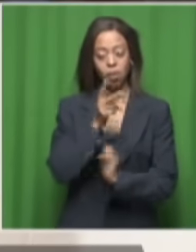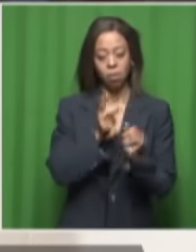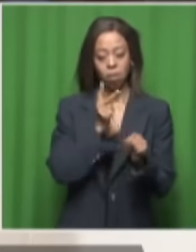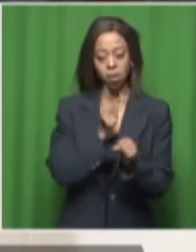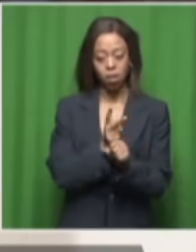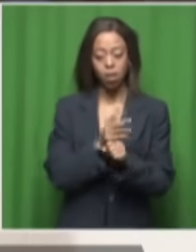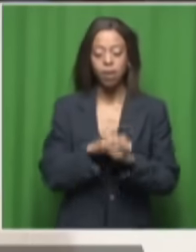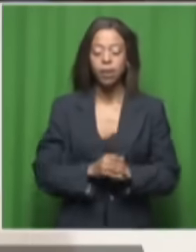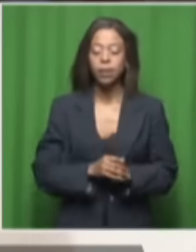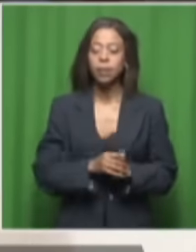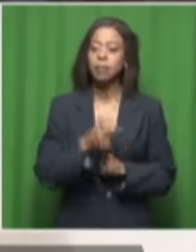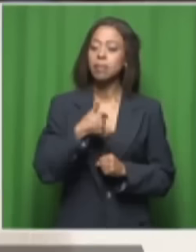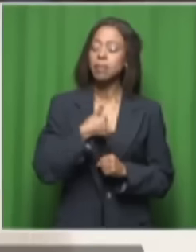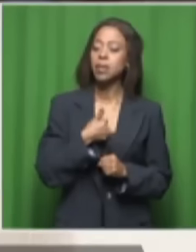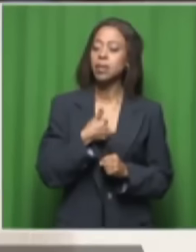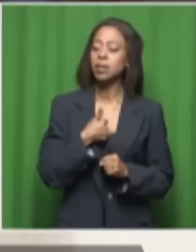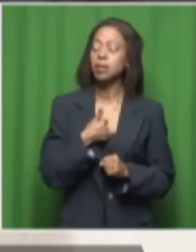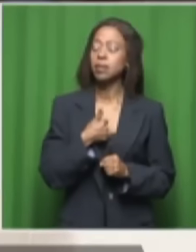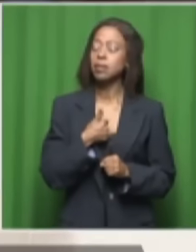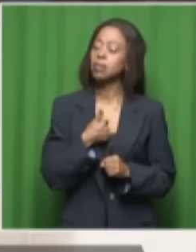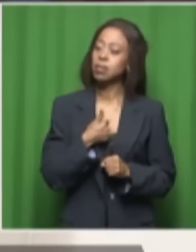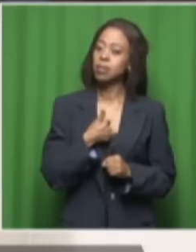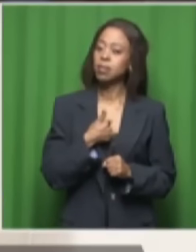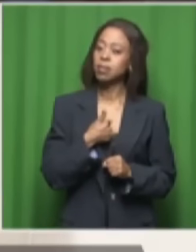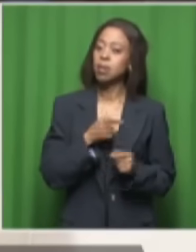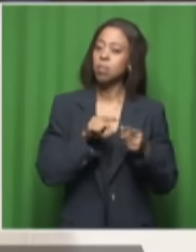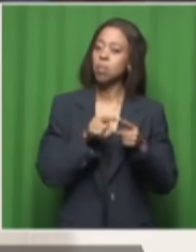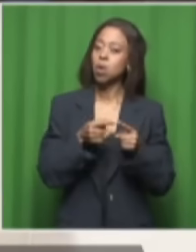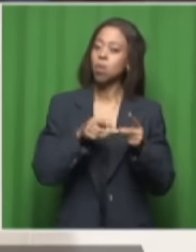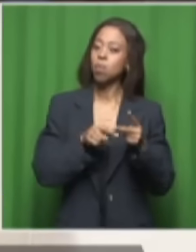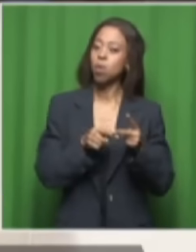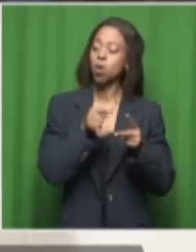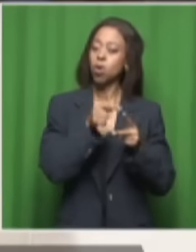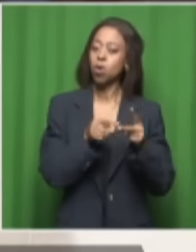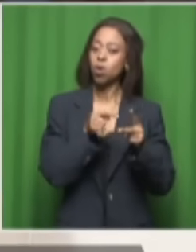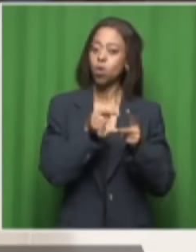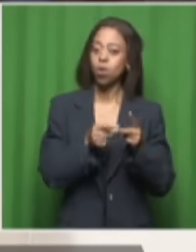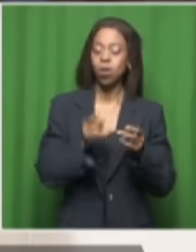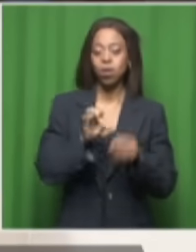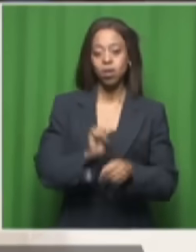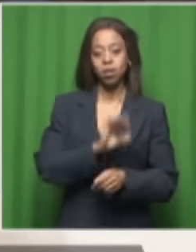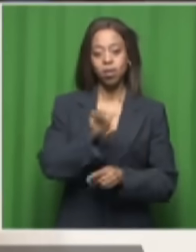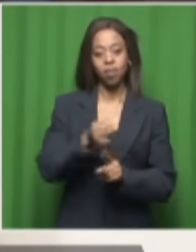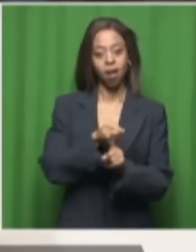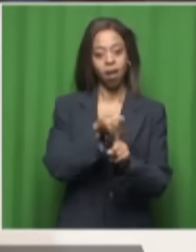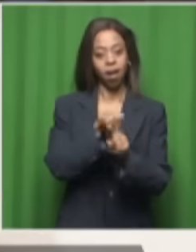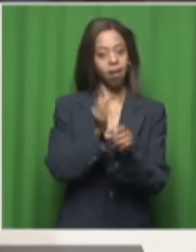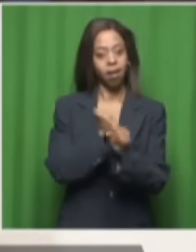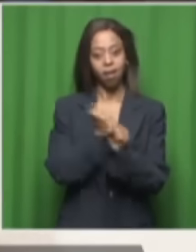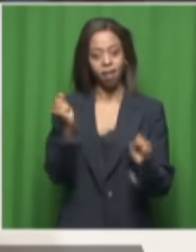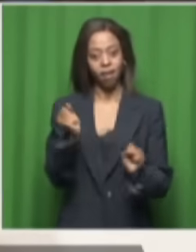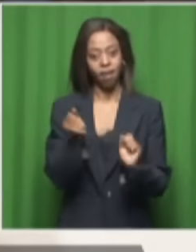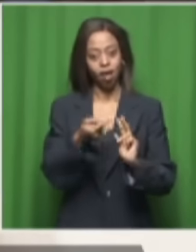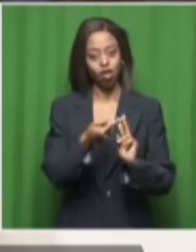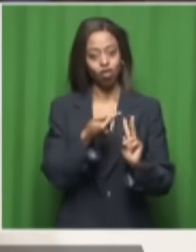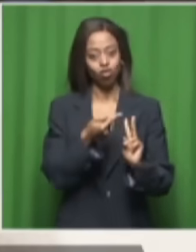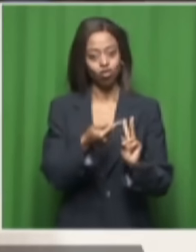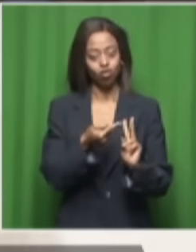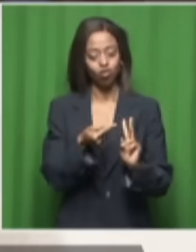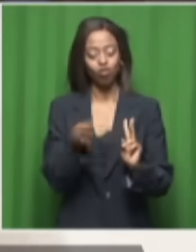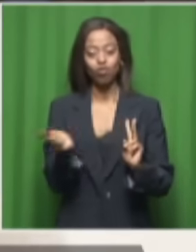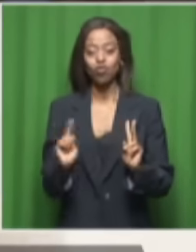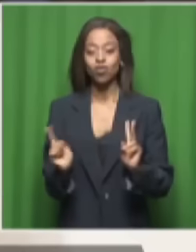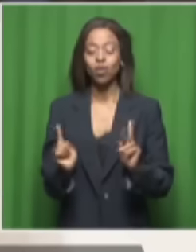differently. For me, the 2 points that I think South Africa didn't drive home enough